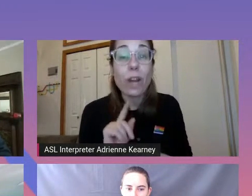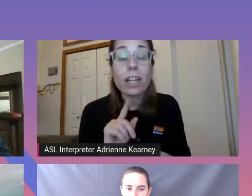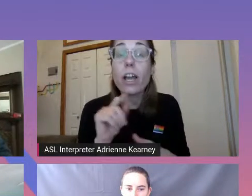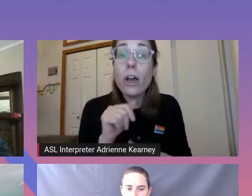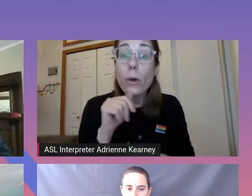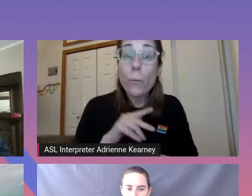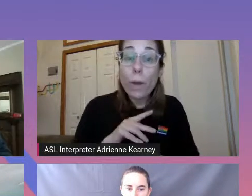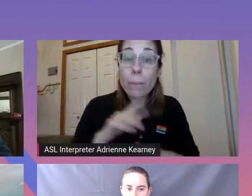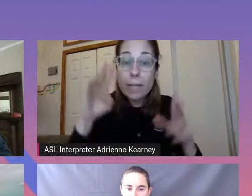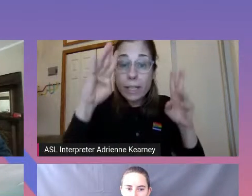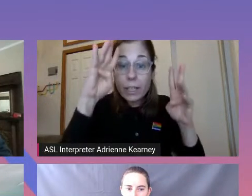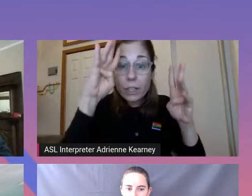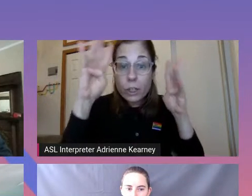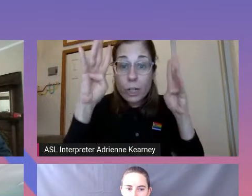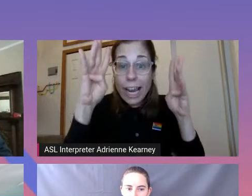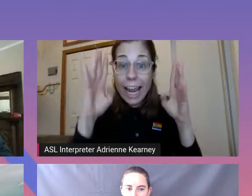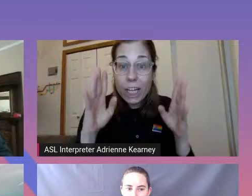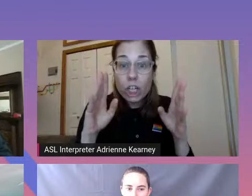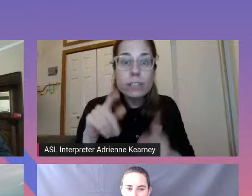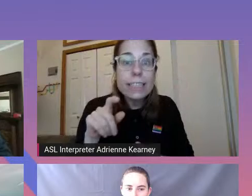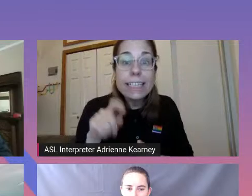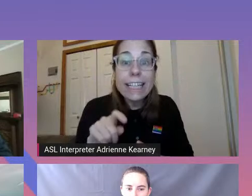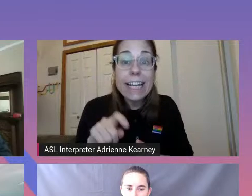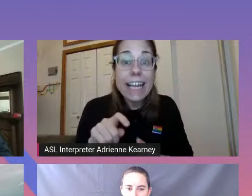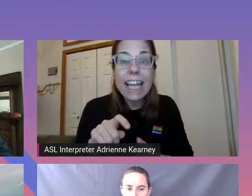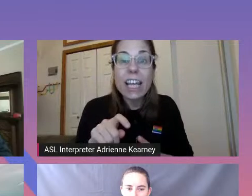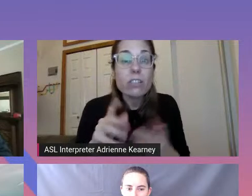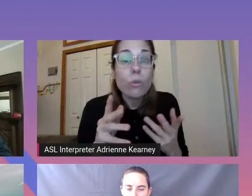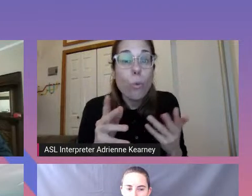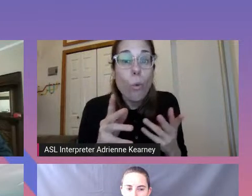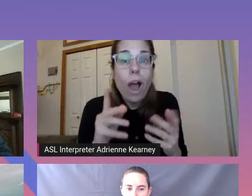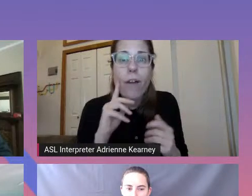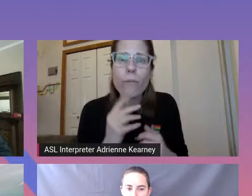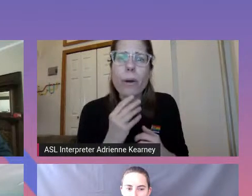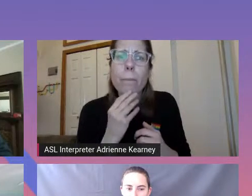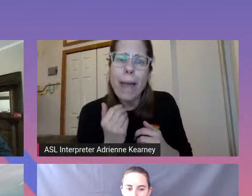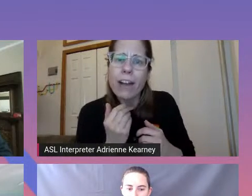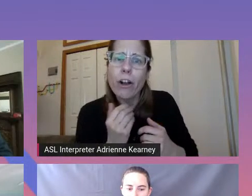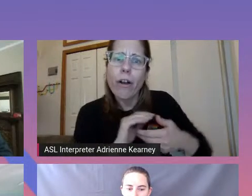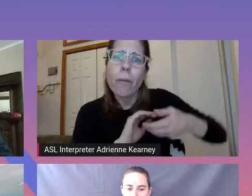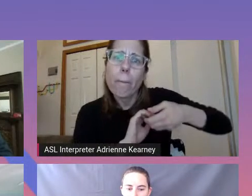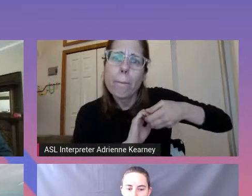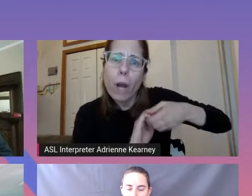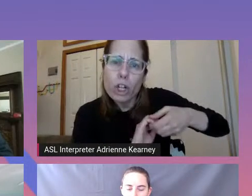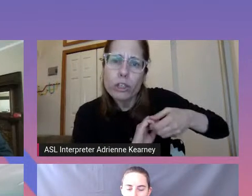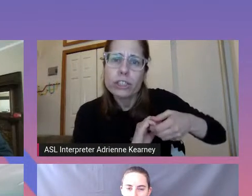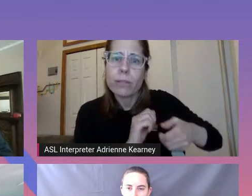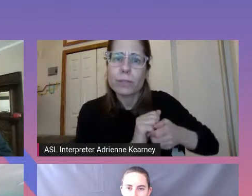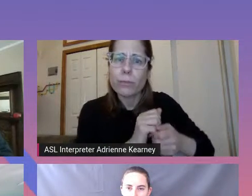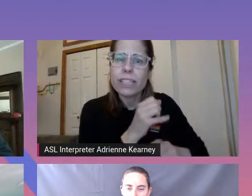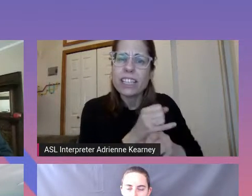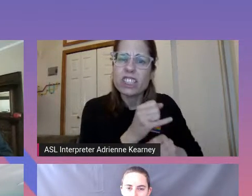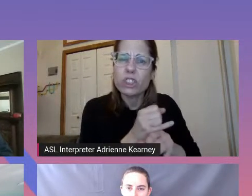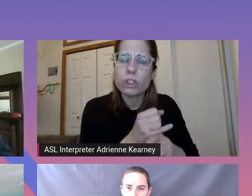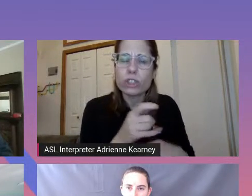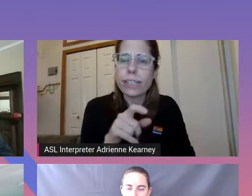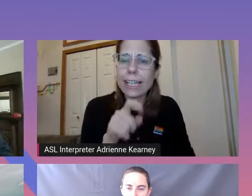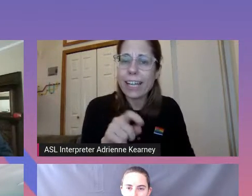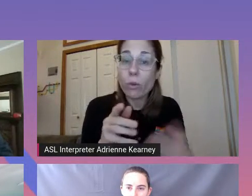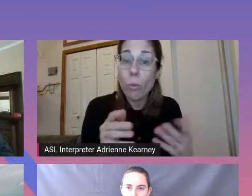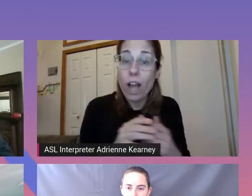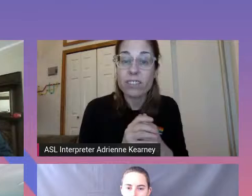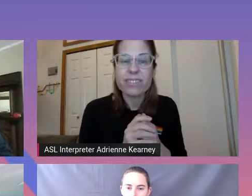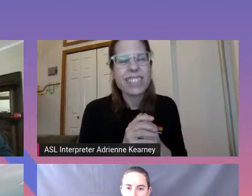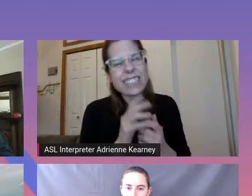to have better partnerships with larger institutions? There is a distrust there. However, there is a reciprocal